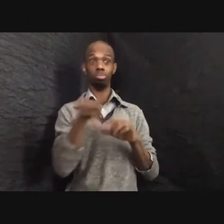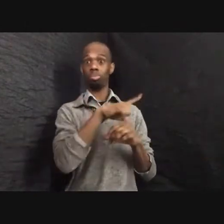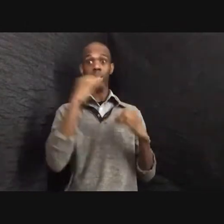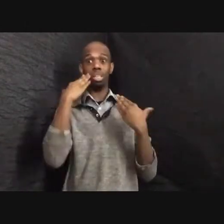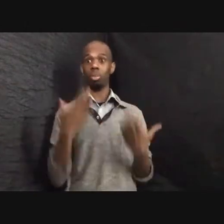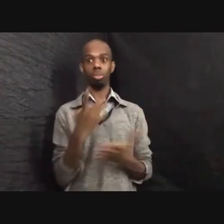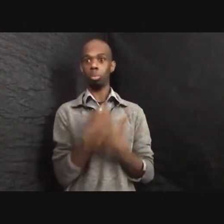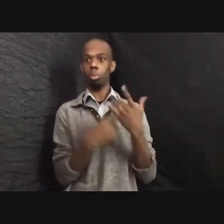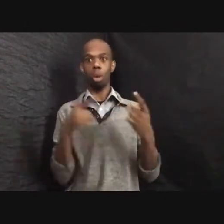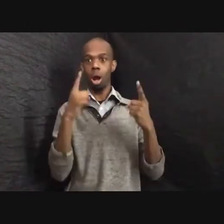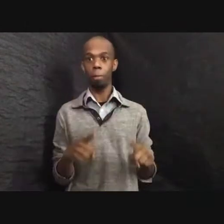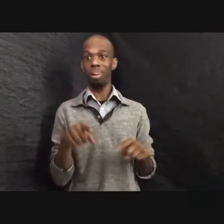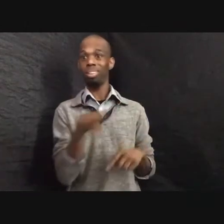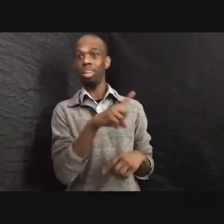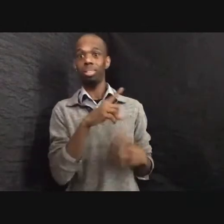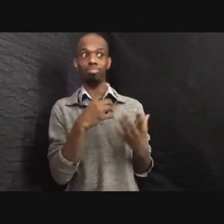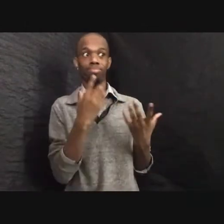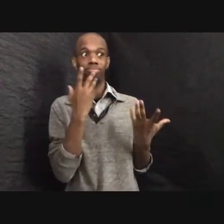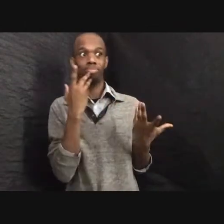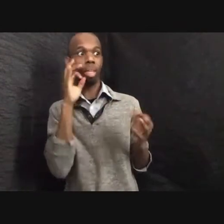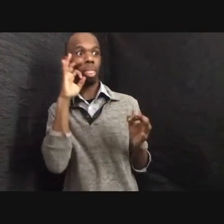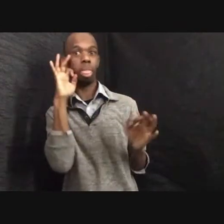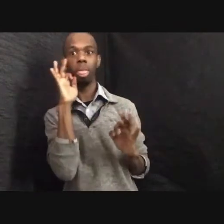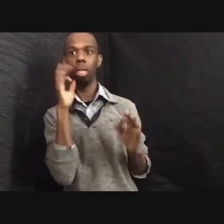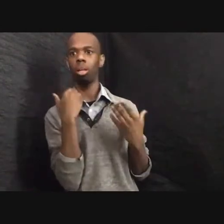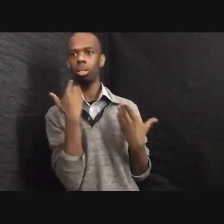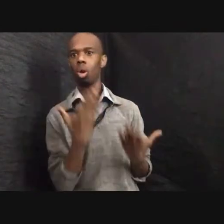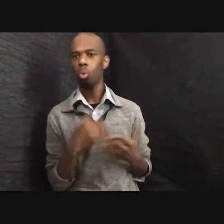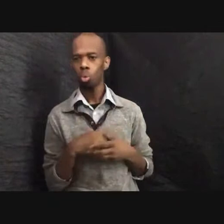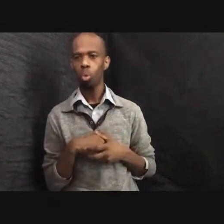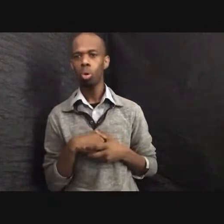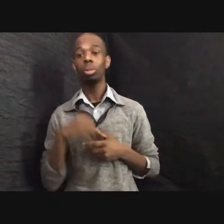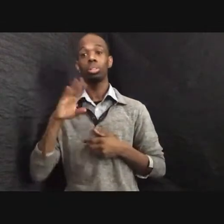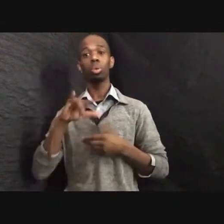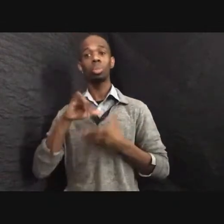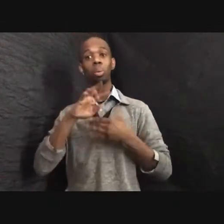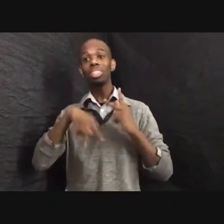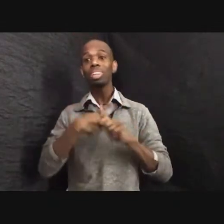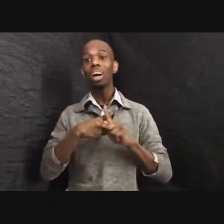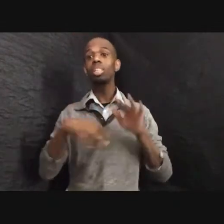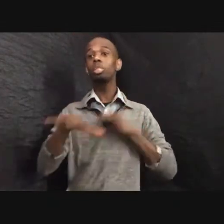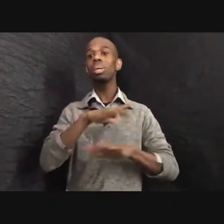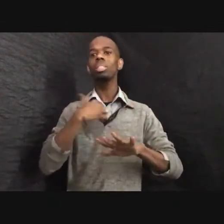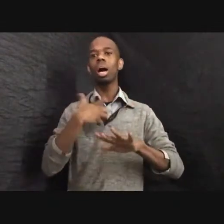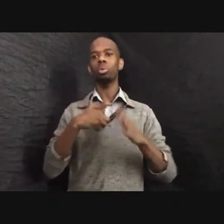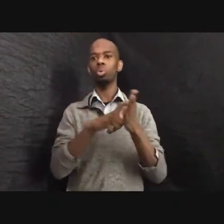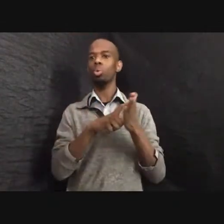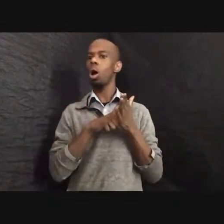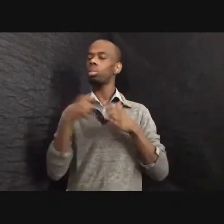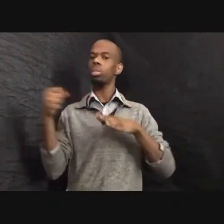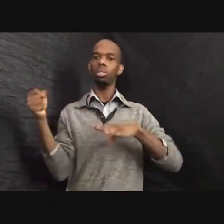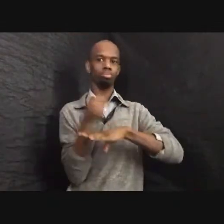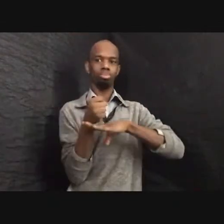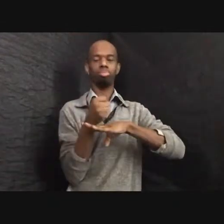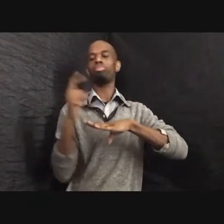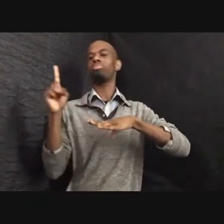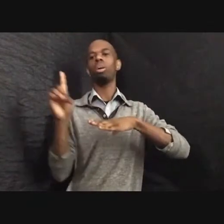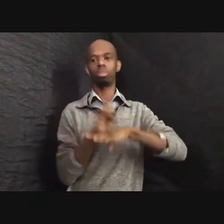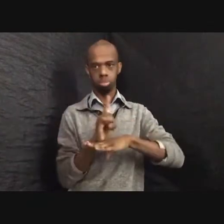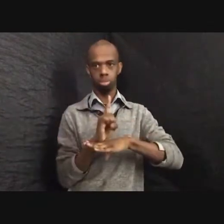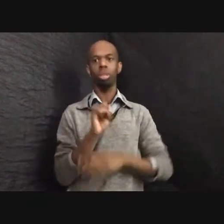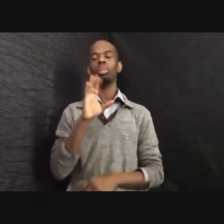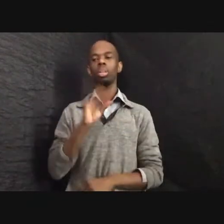me at all. They didn't, you know what I mean? Like, that was the space I had to exist in, where I had to finally learn, okay, Ephraim, this is actually who you